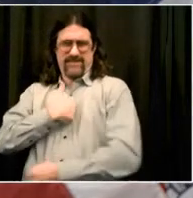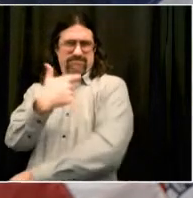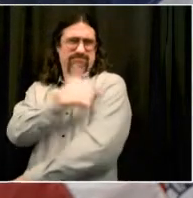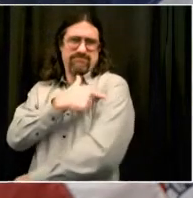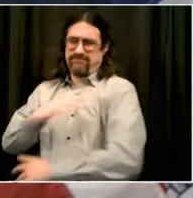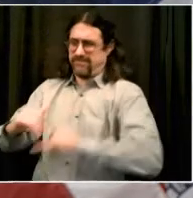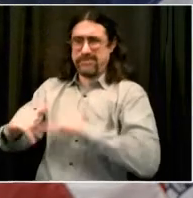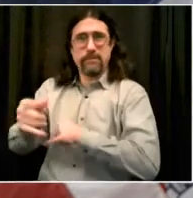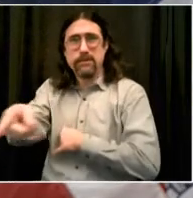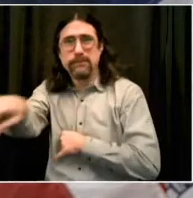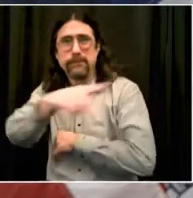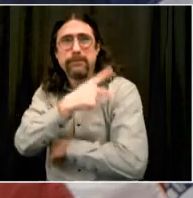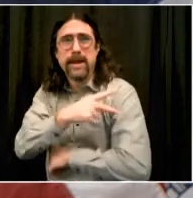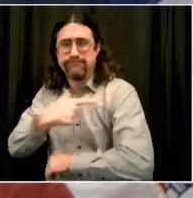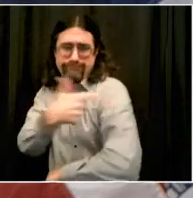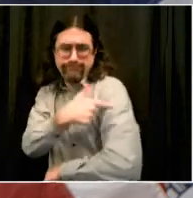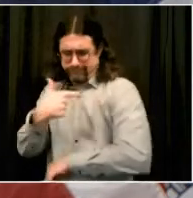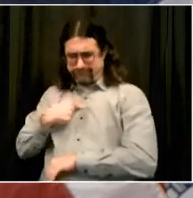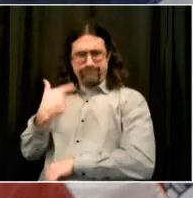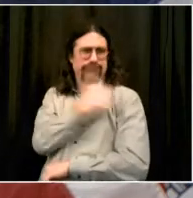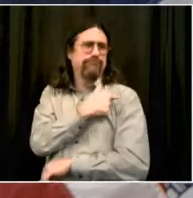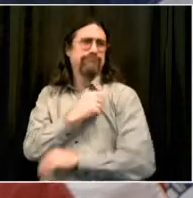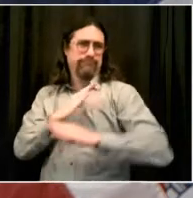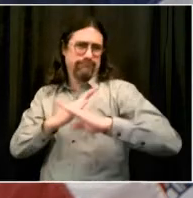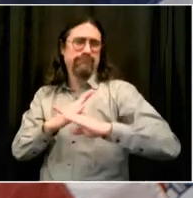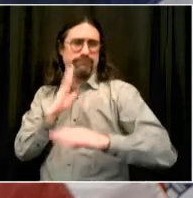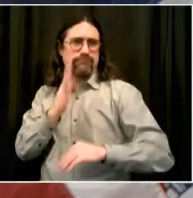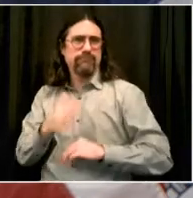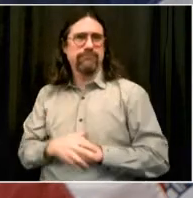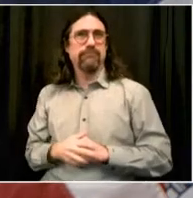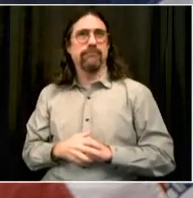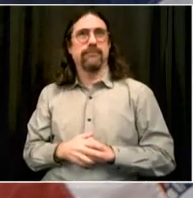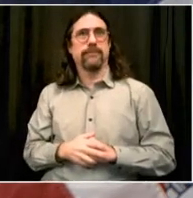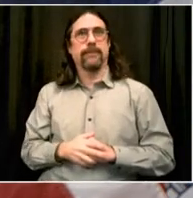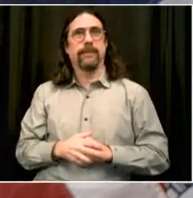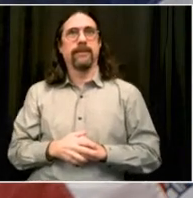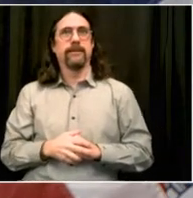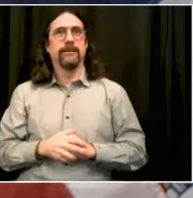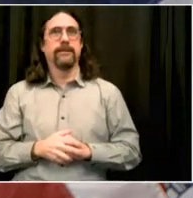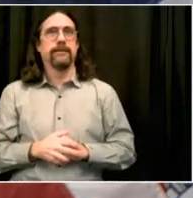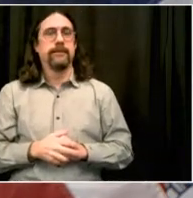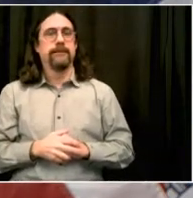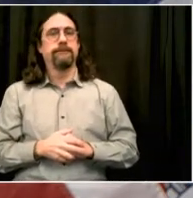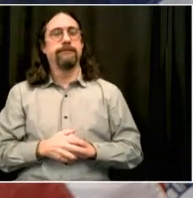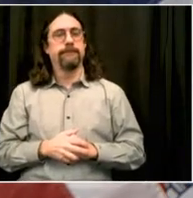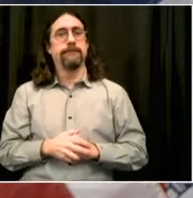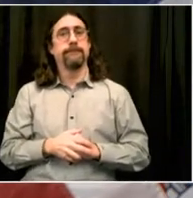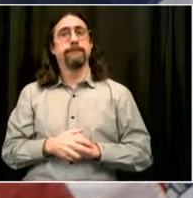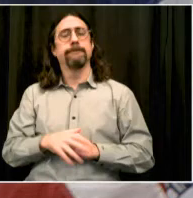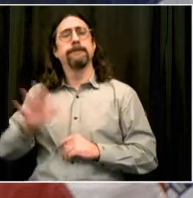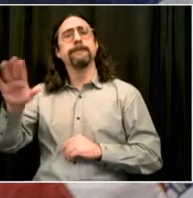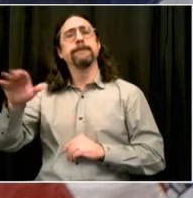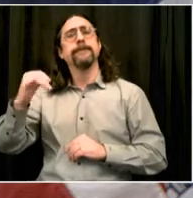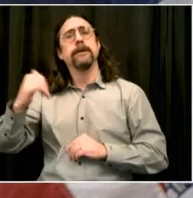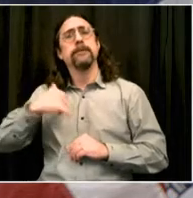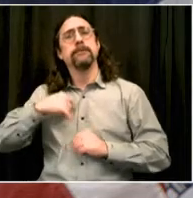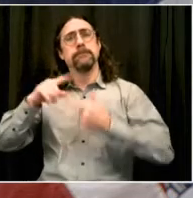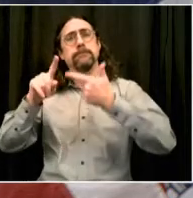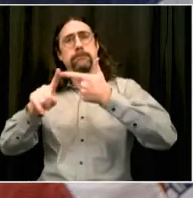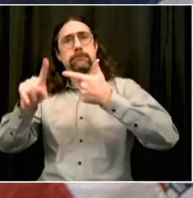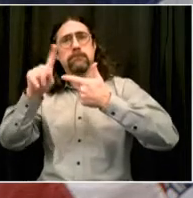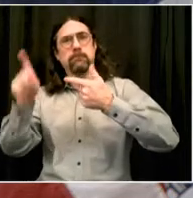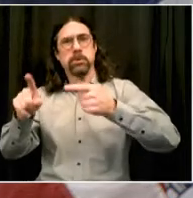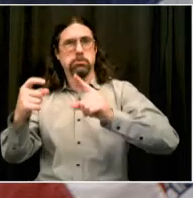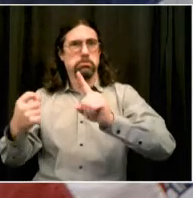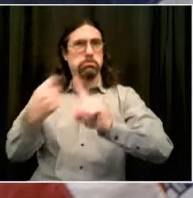Okay, great. And switching to another topic, John Lennon was shot 40 years ago today. Do you have any recollections